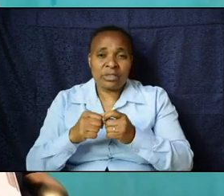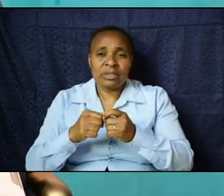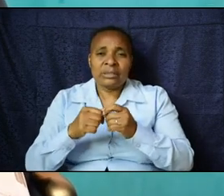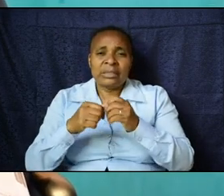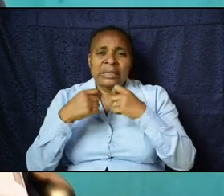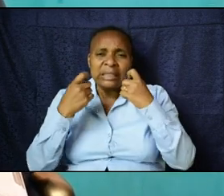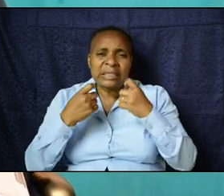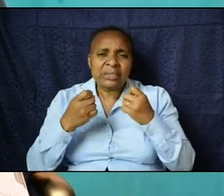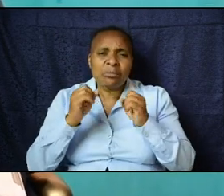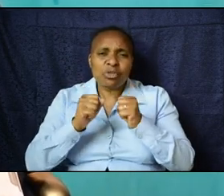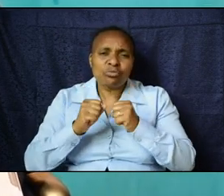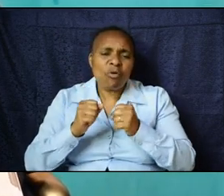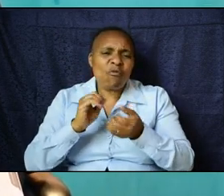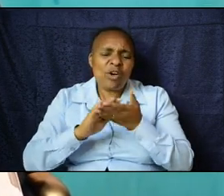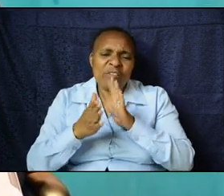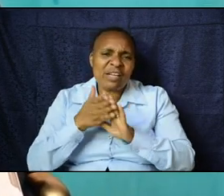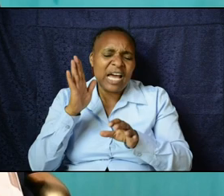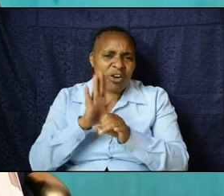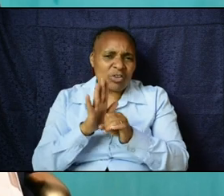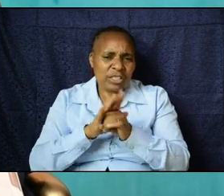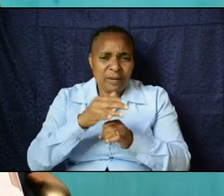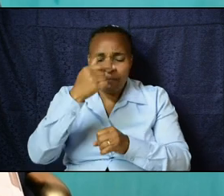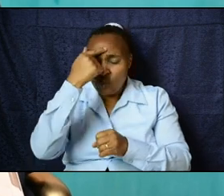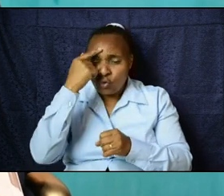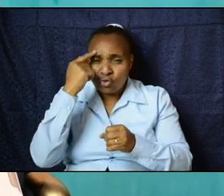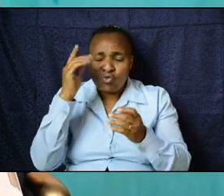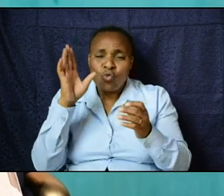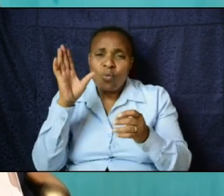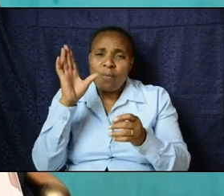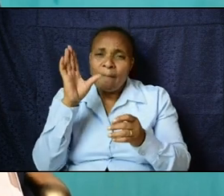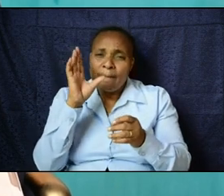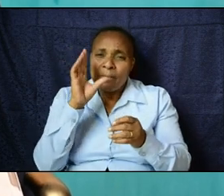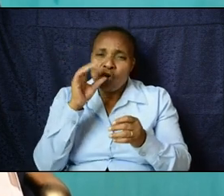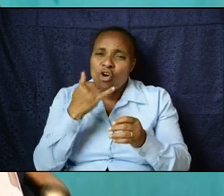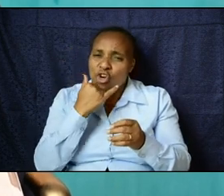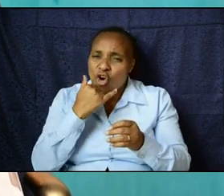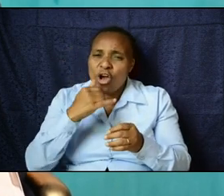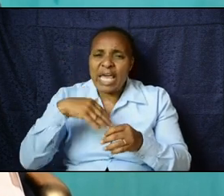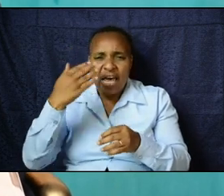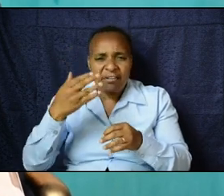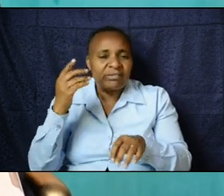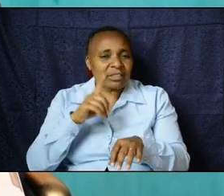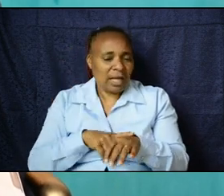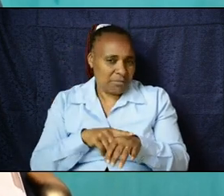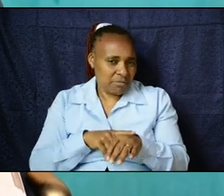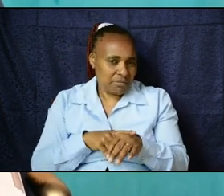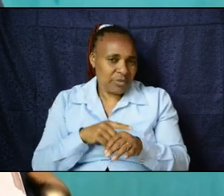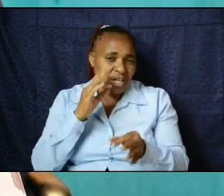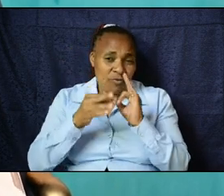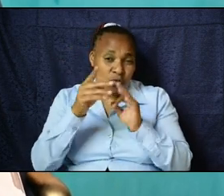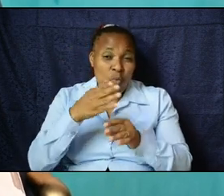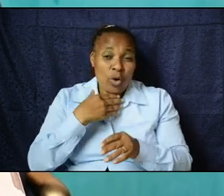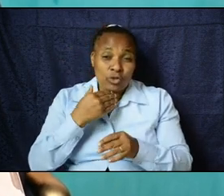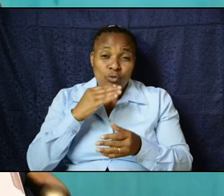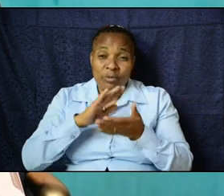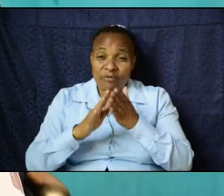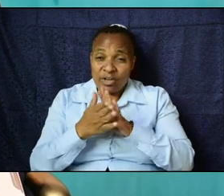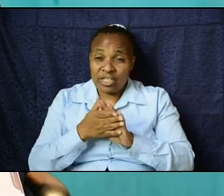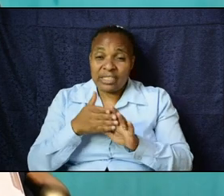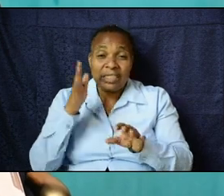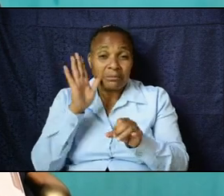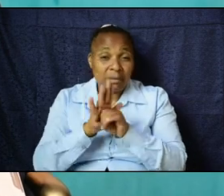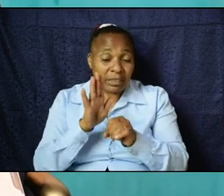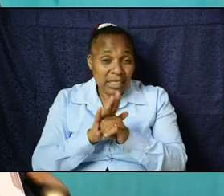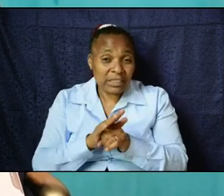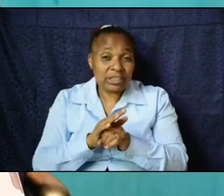we want to be forgiven a lot because we mess up all the time, literally. Mm-hmm. So if you want to be forgiven that much as God,